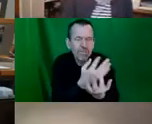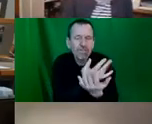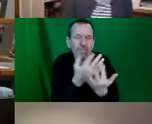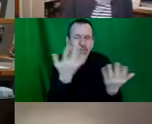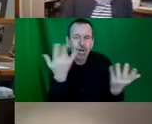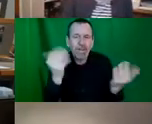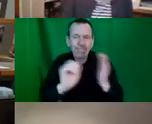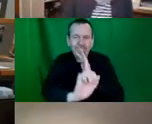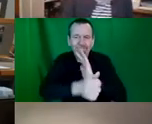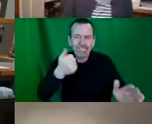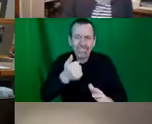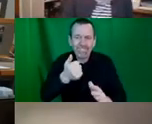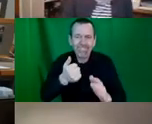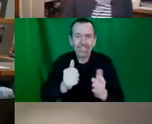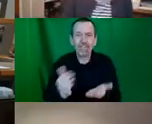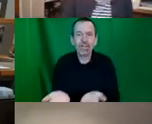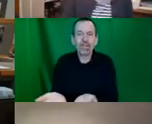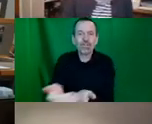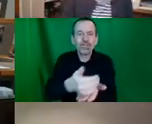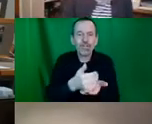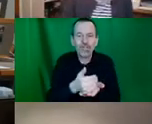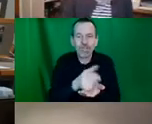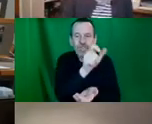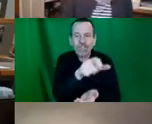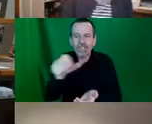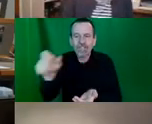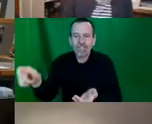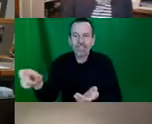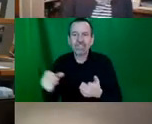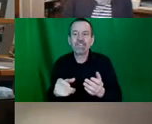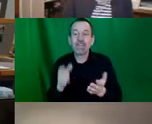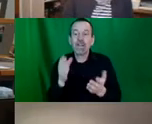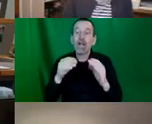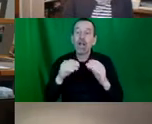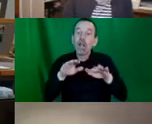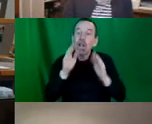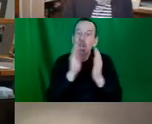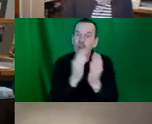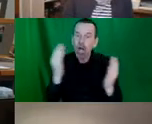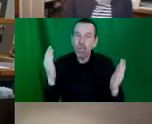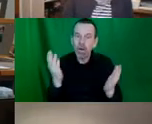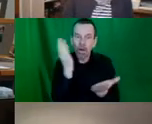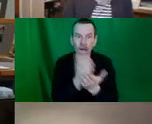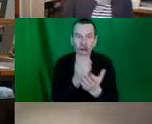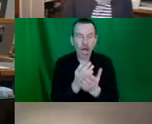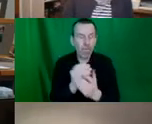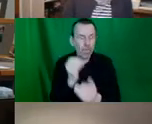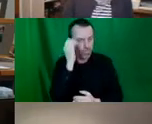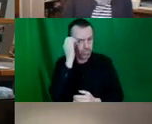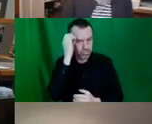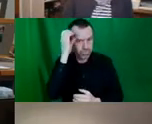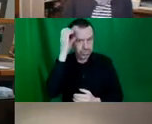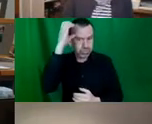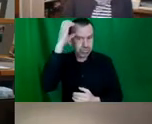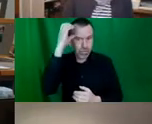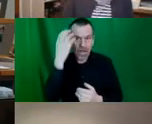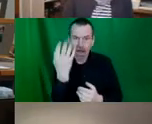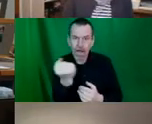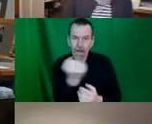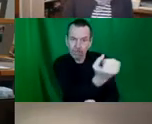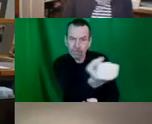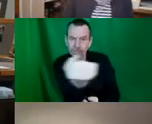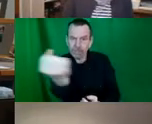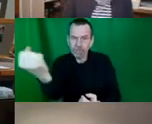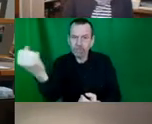a small part of. The BRCC has such a huge breadth of knowledge. With you all training at various times and in different places, it